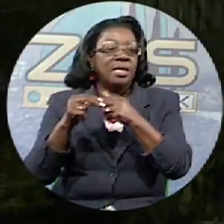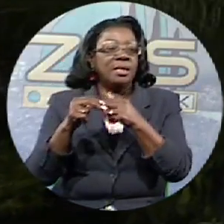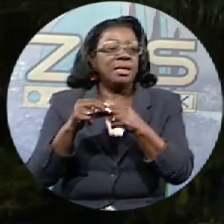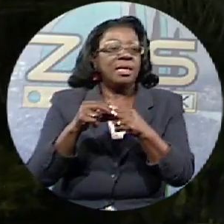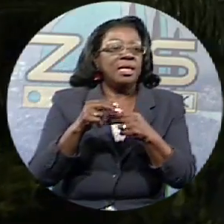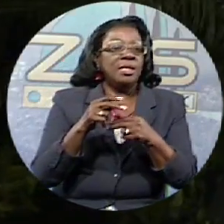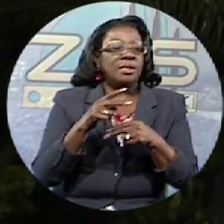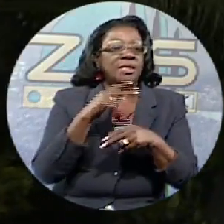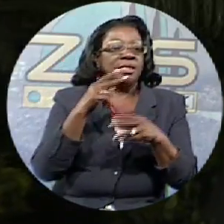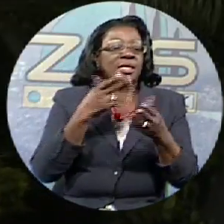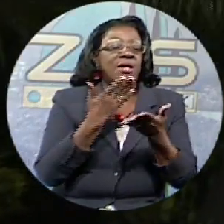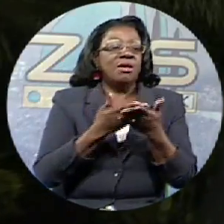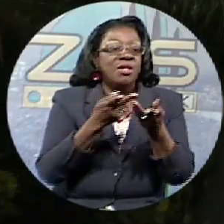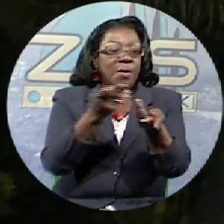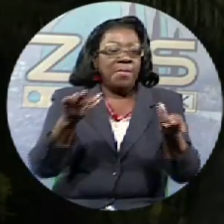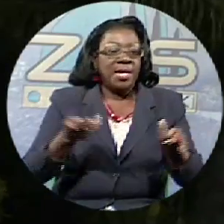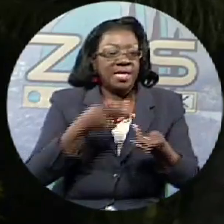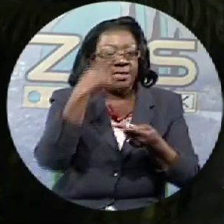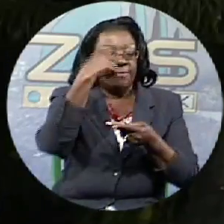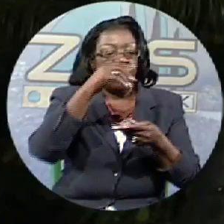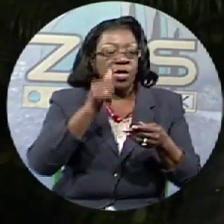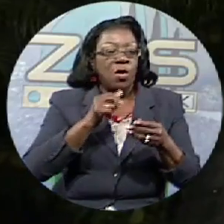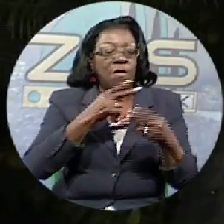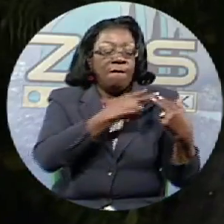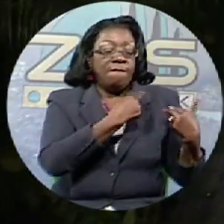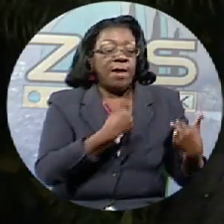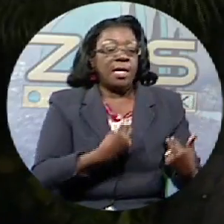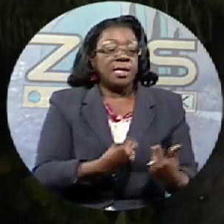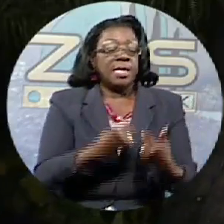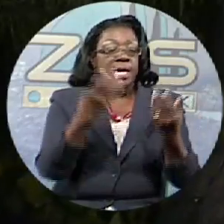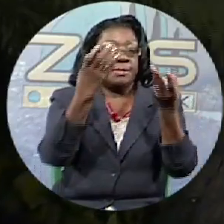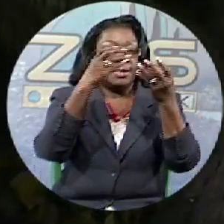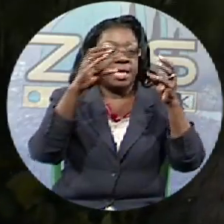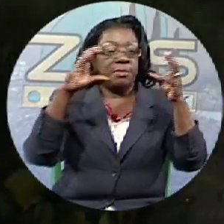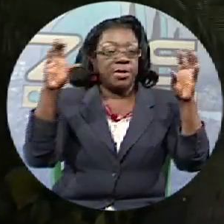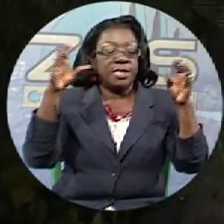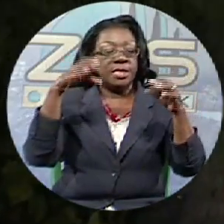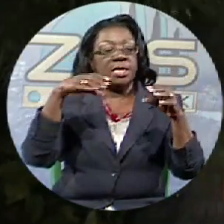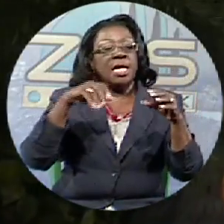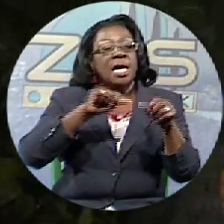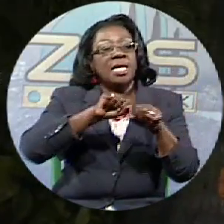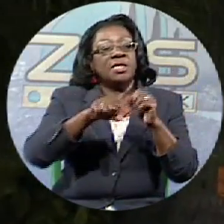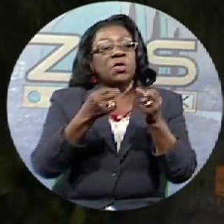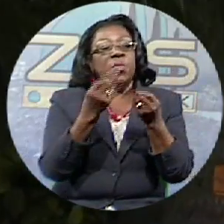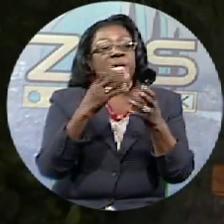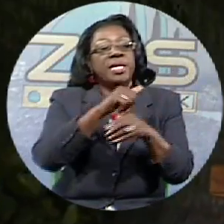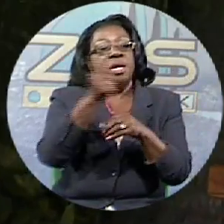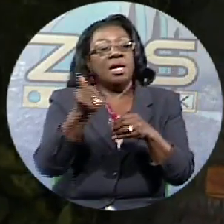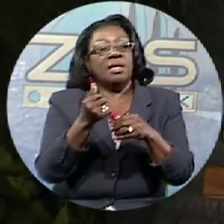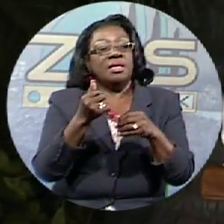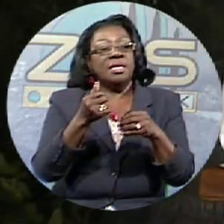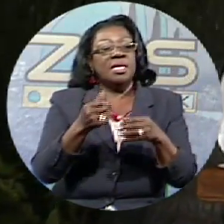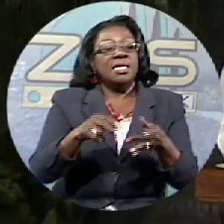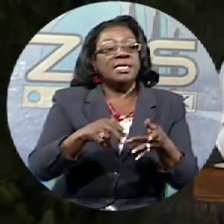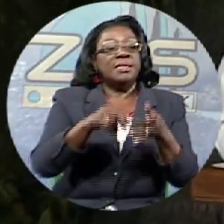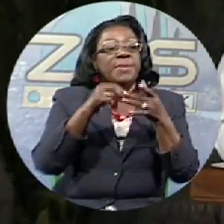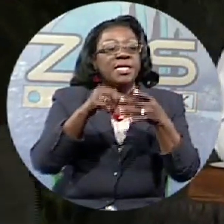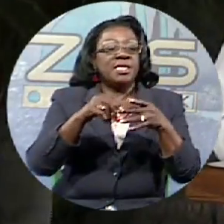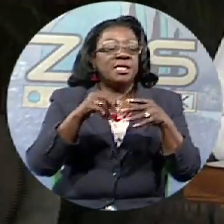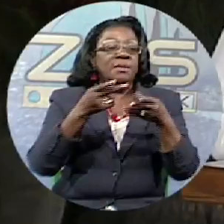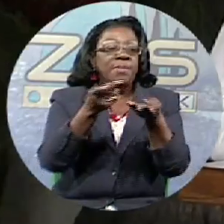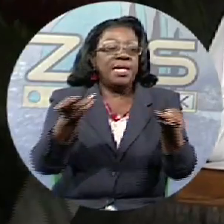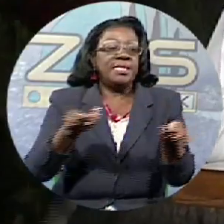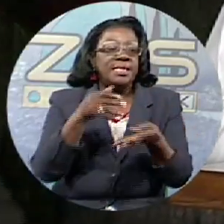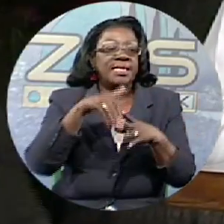for your Valentine's celebrations this Saturday or before? And so many other special secluded locations here at the Atlantis Resort,